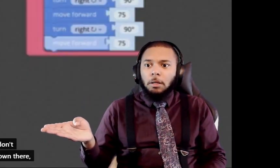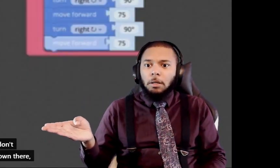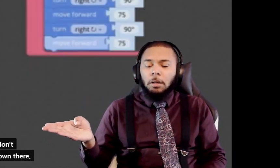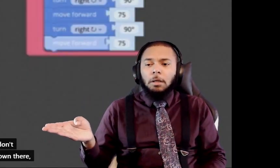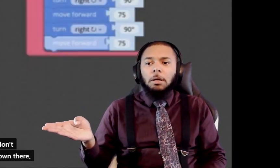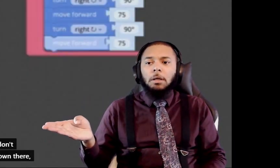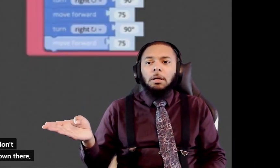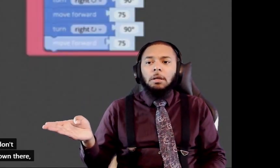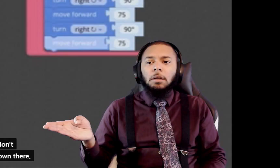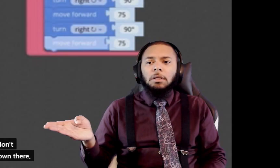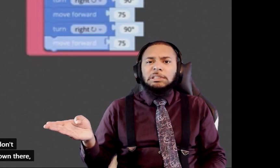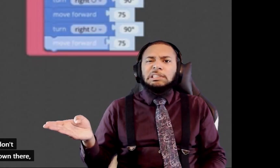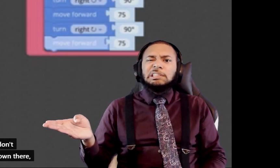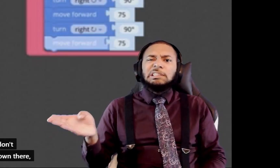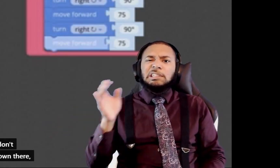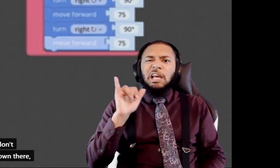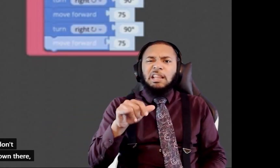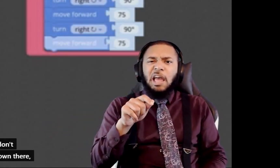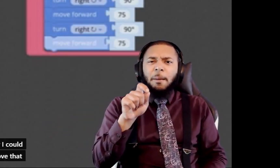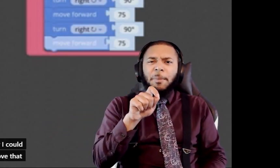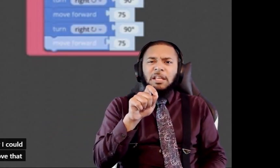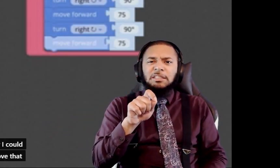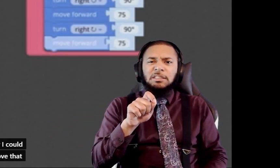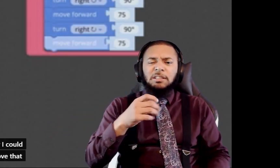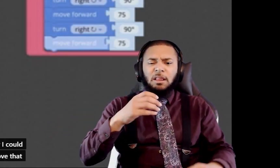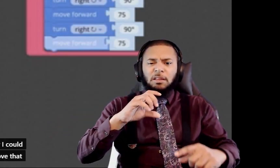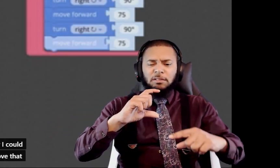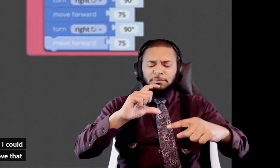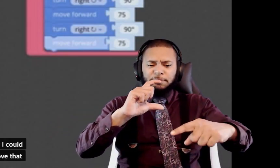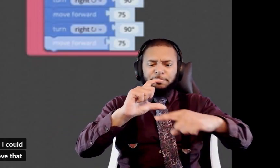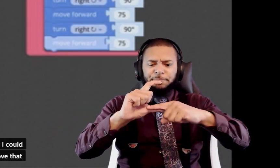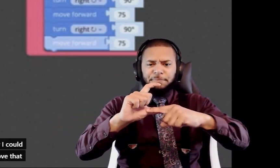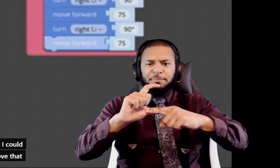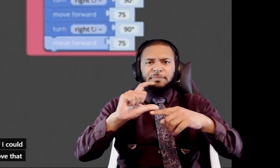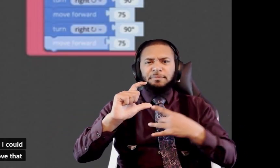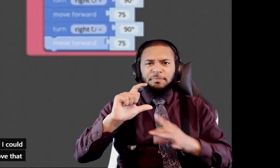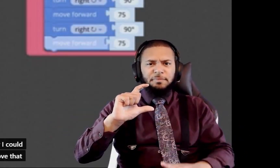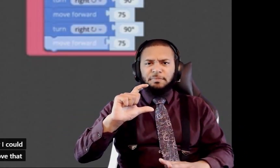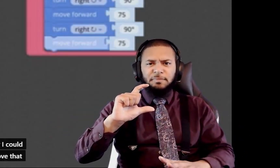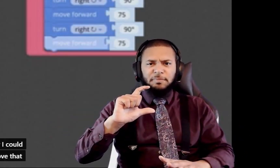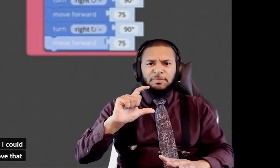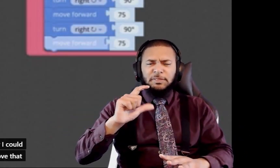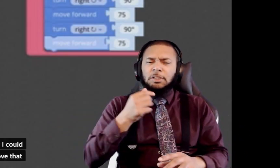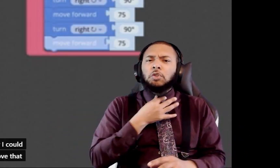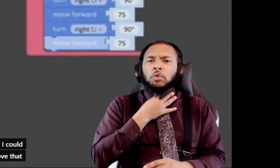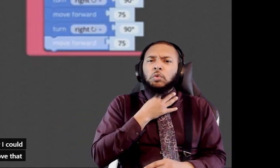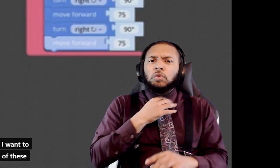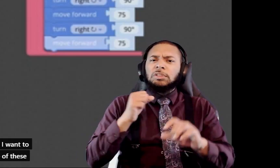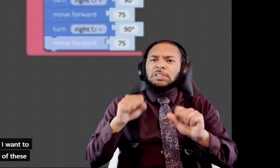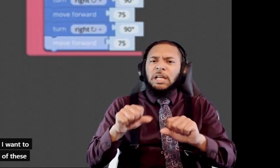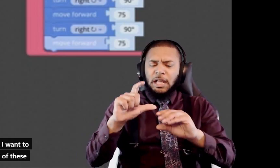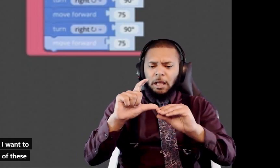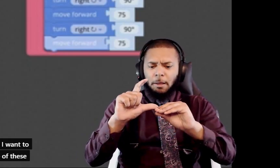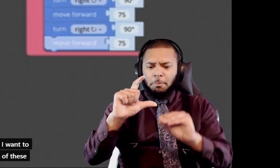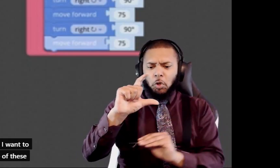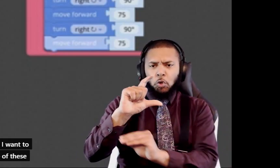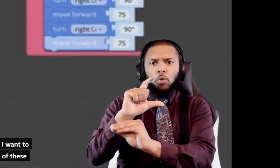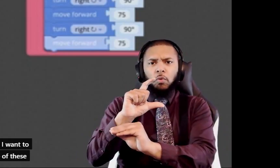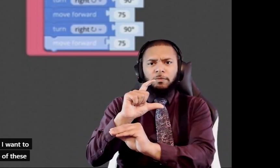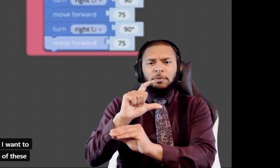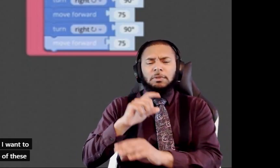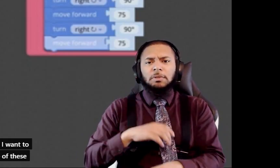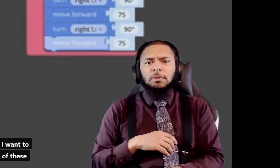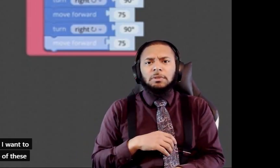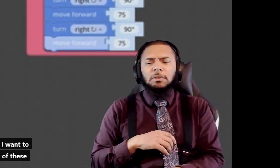I don't like that the pencil ends up down there, so I wonder if there's a way I could get rid of that, if I could move that pencil somewhere